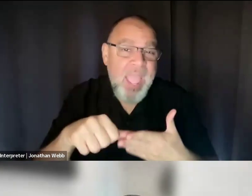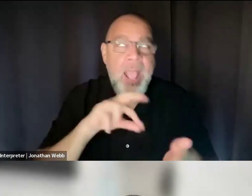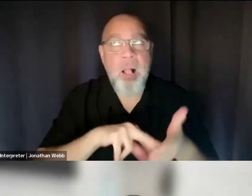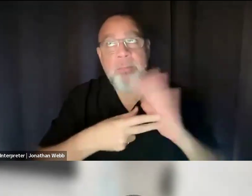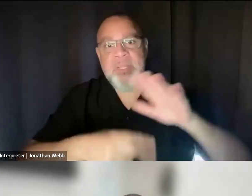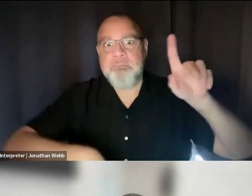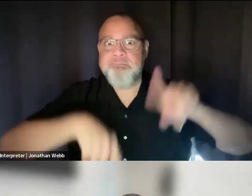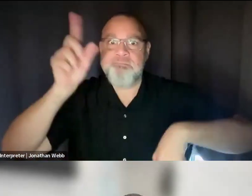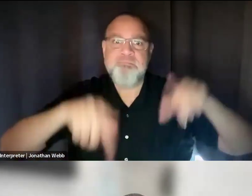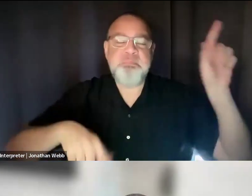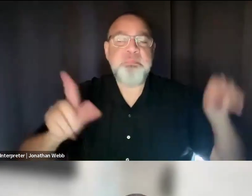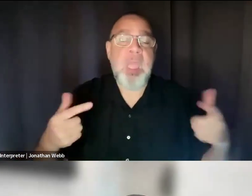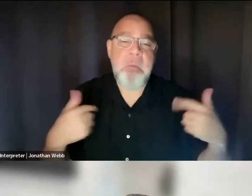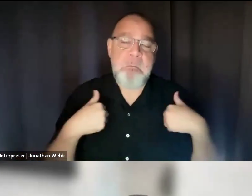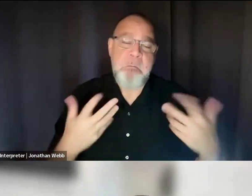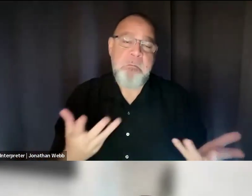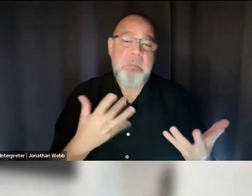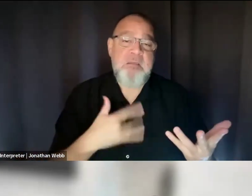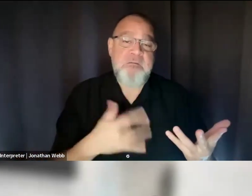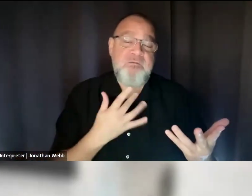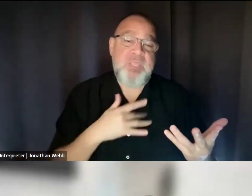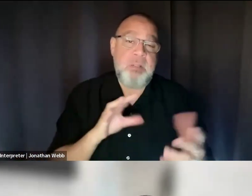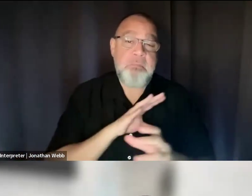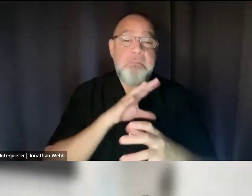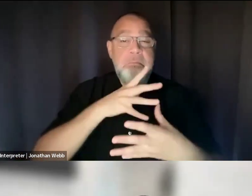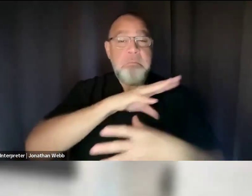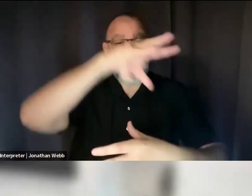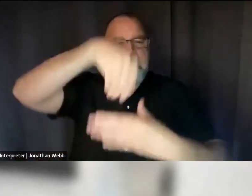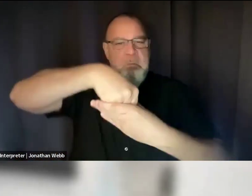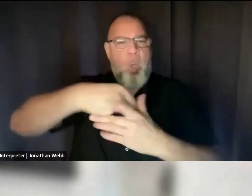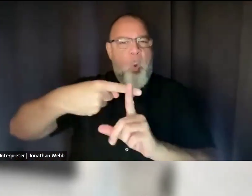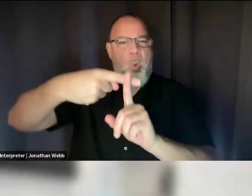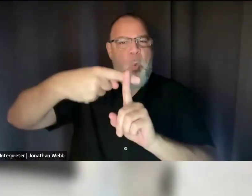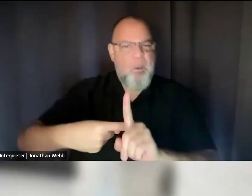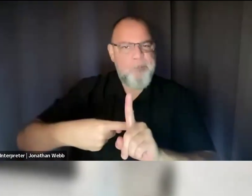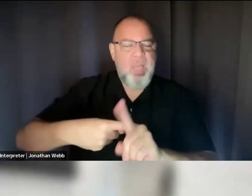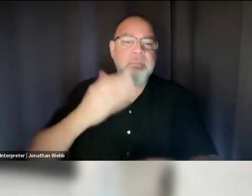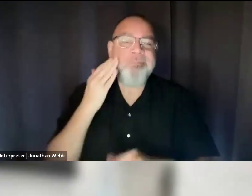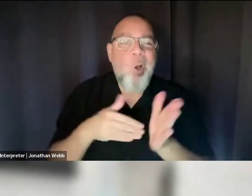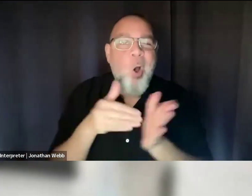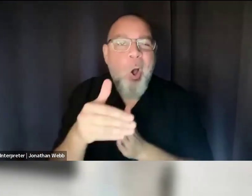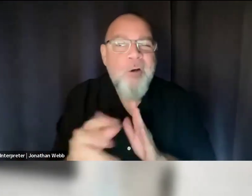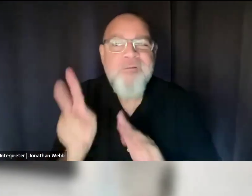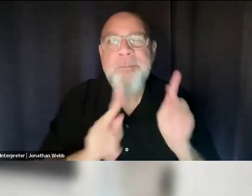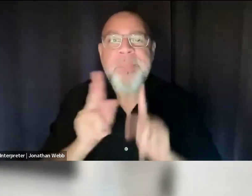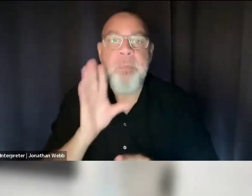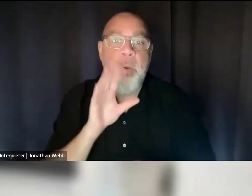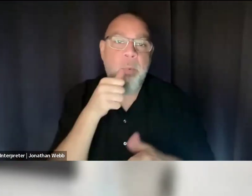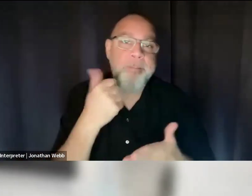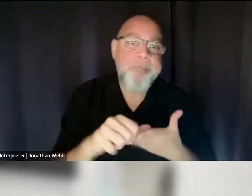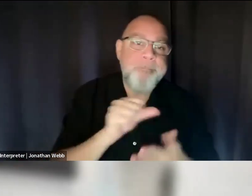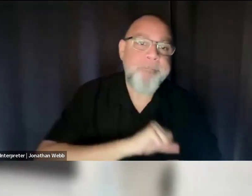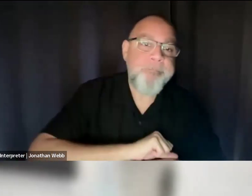common within a month. Because a lot of times people wait a little bit, they mail in, and we give like